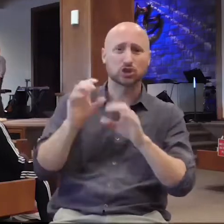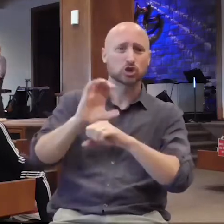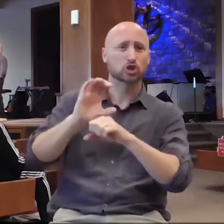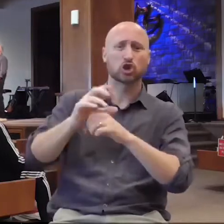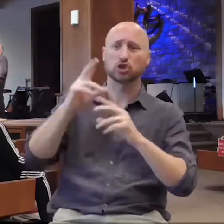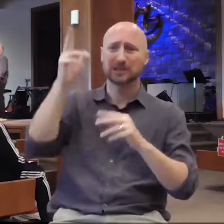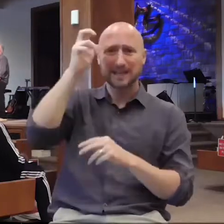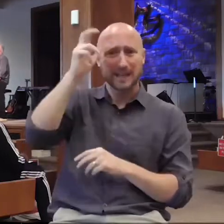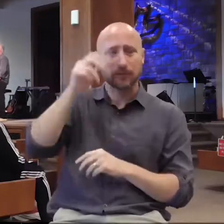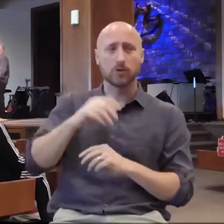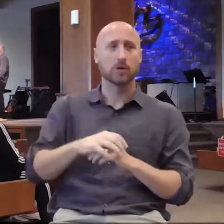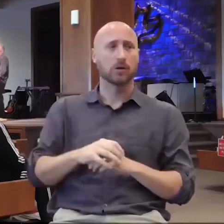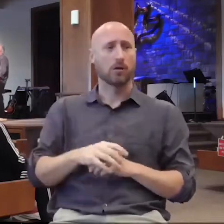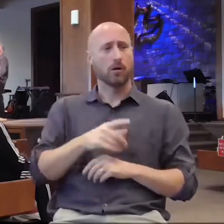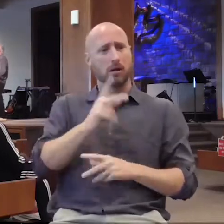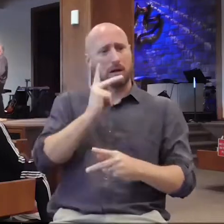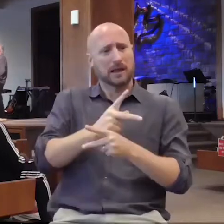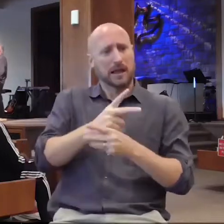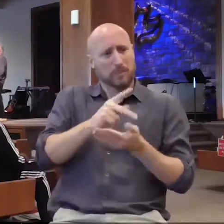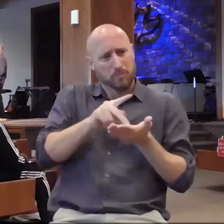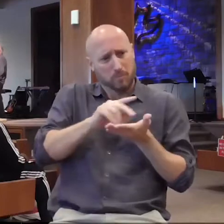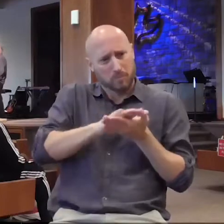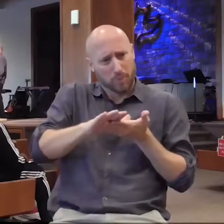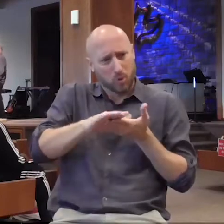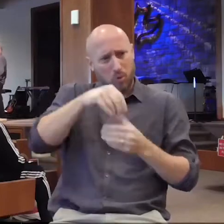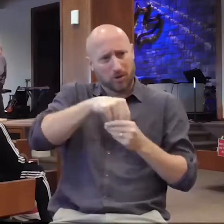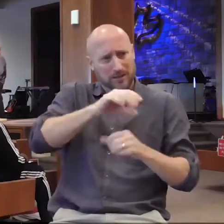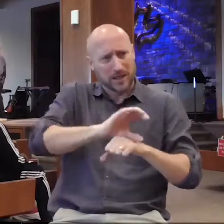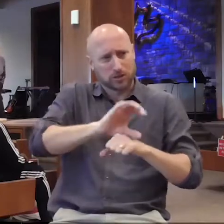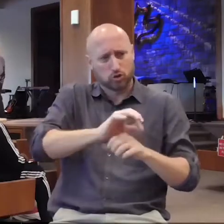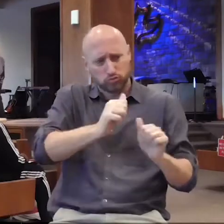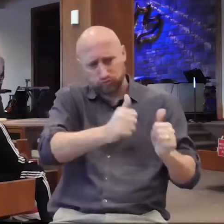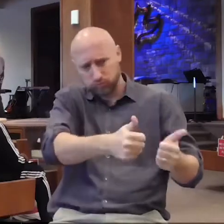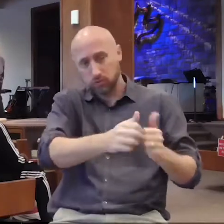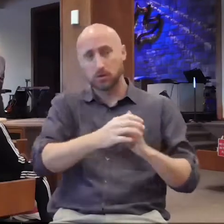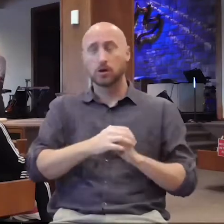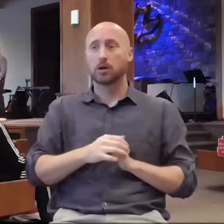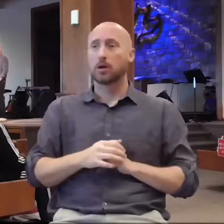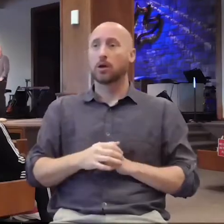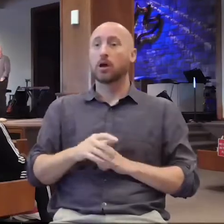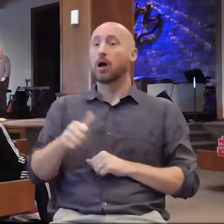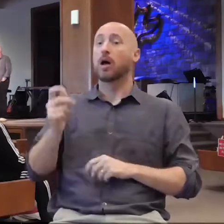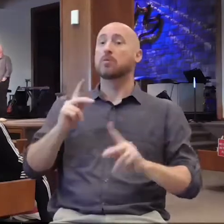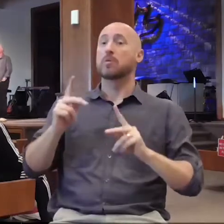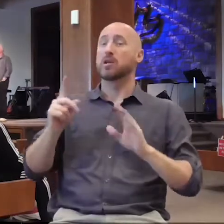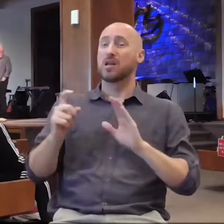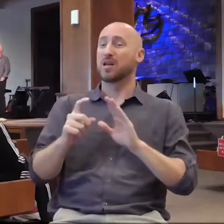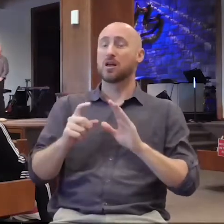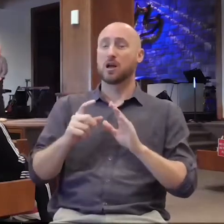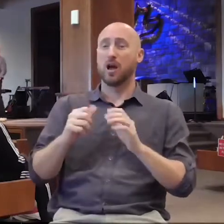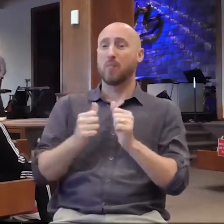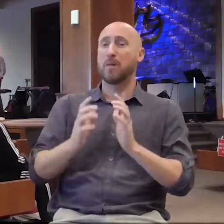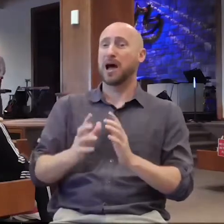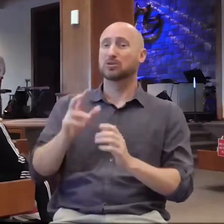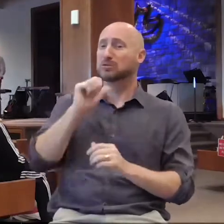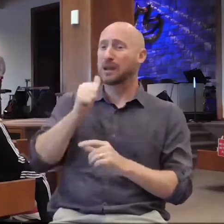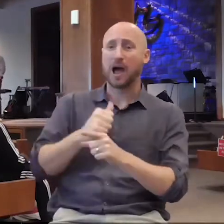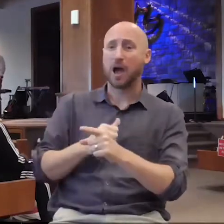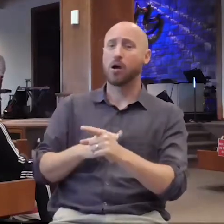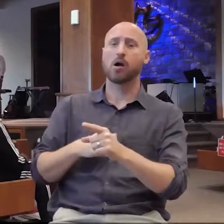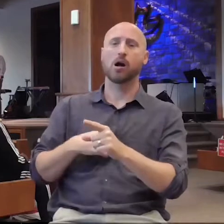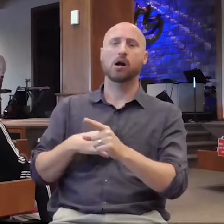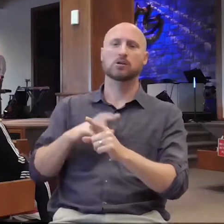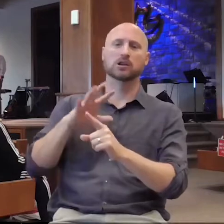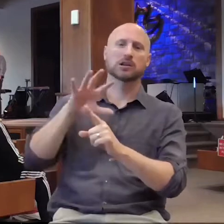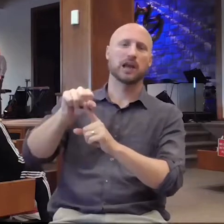the church pure. I understand you tried those who said they're apostles and they're not. There's good church discipline going on. I